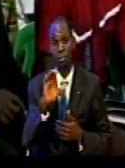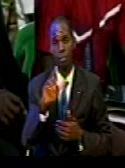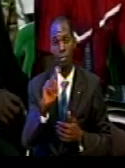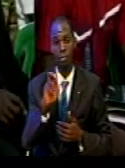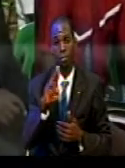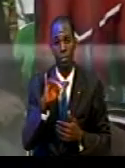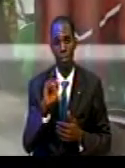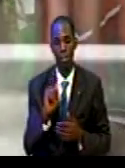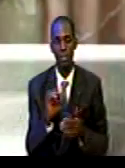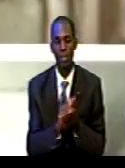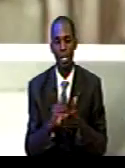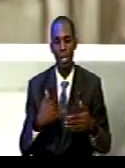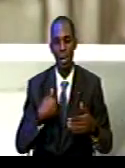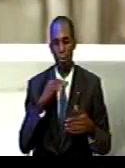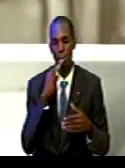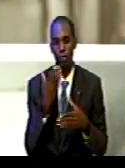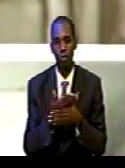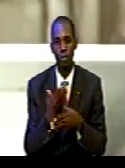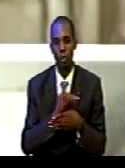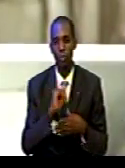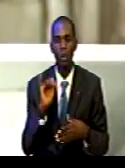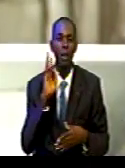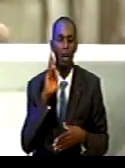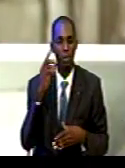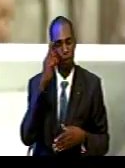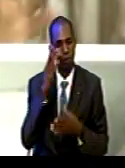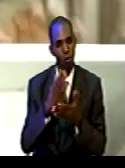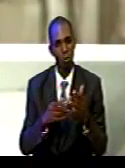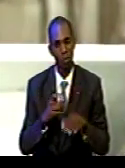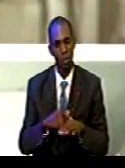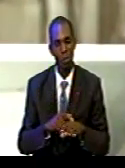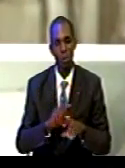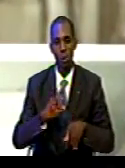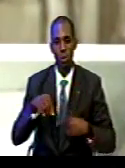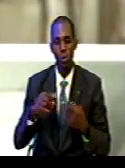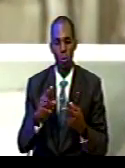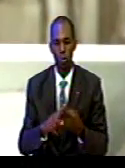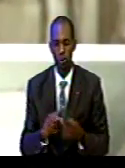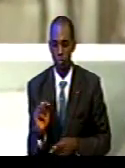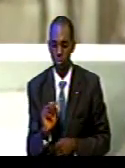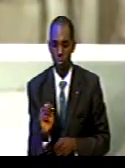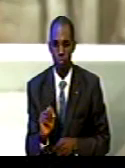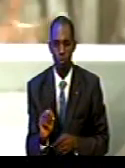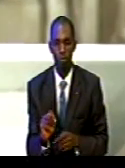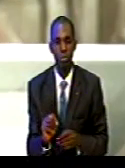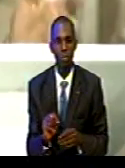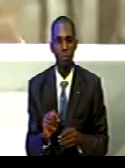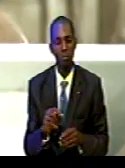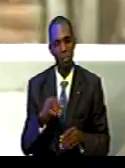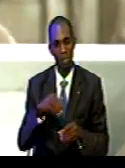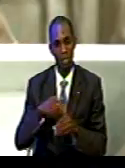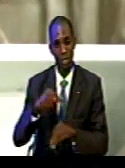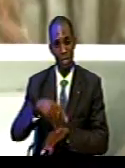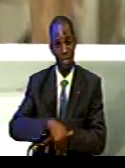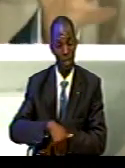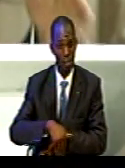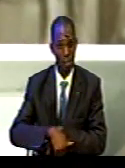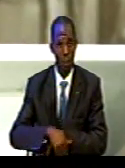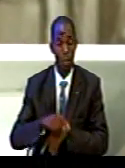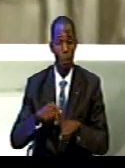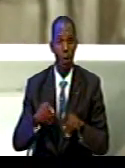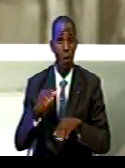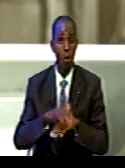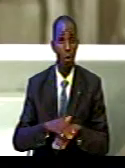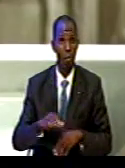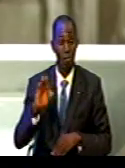has bacterial infection that have troubled her for some time, and she will be going, you know, frequent